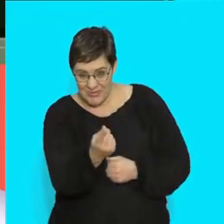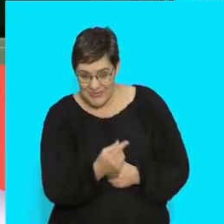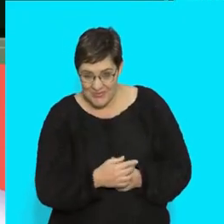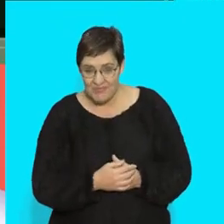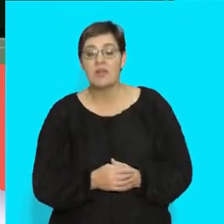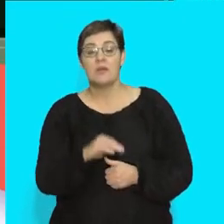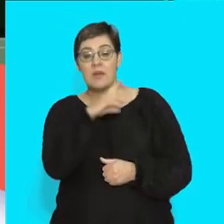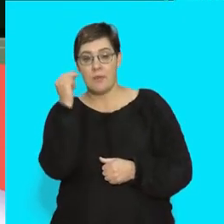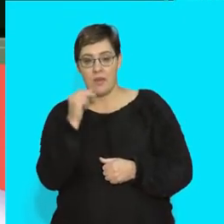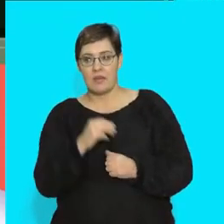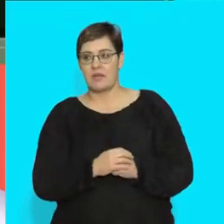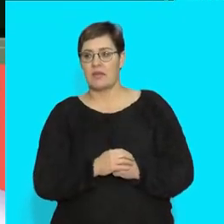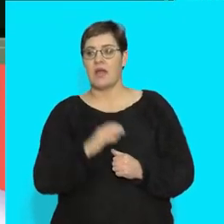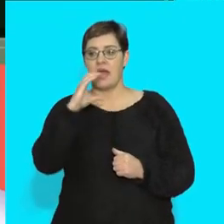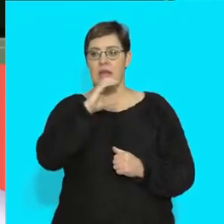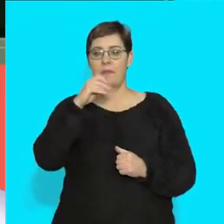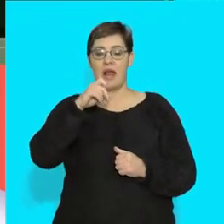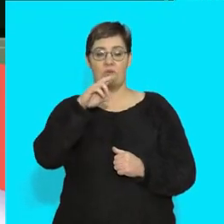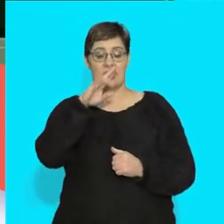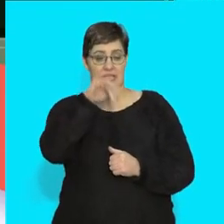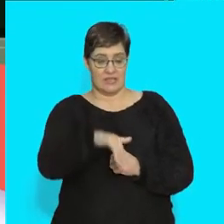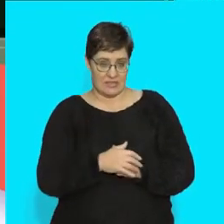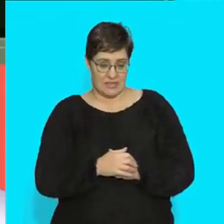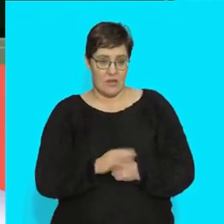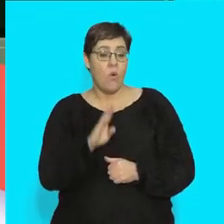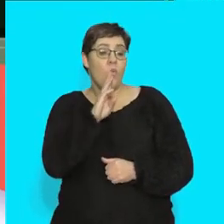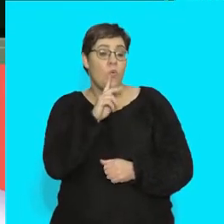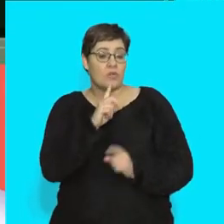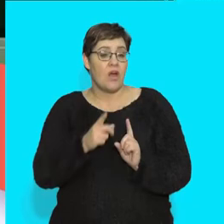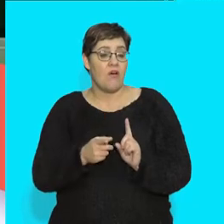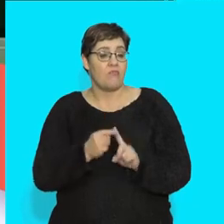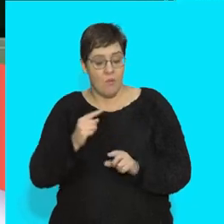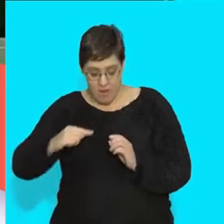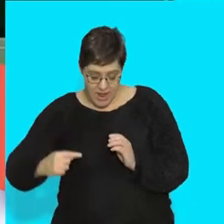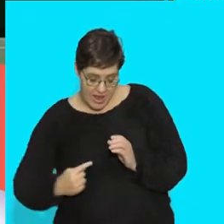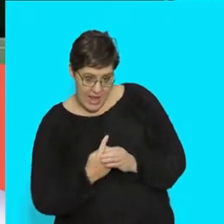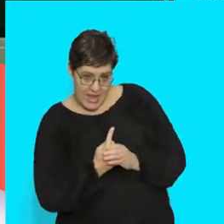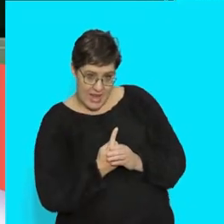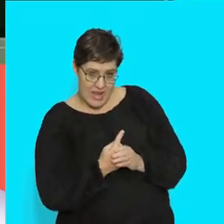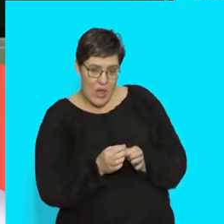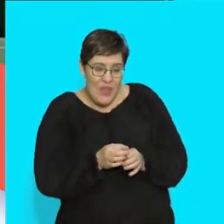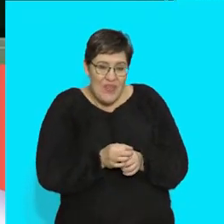called capillarity. Water moves into very